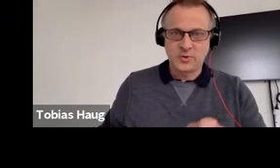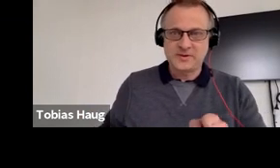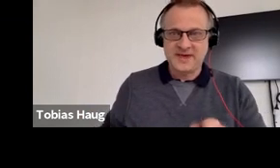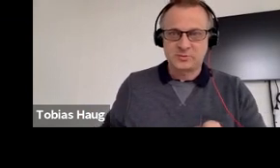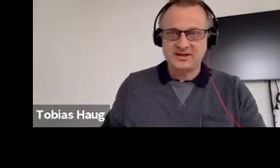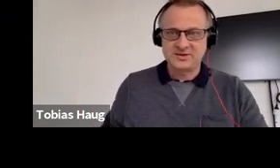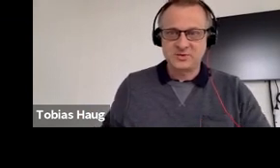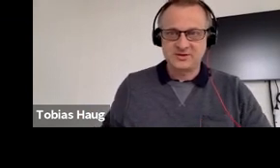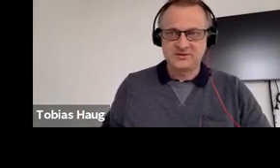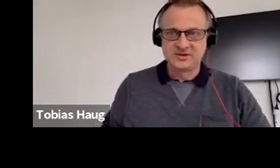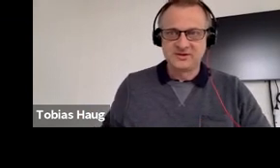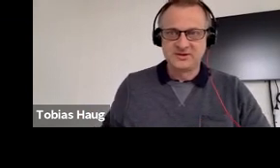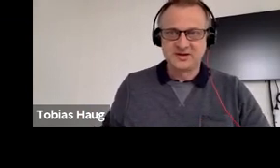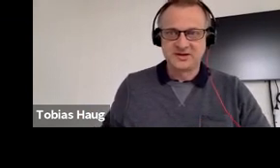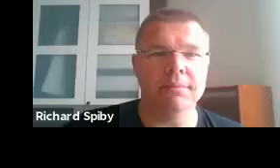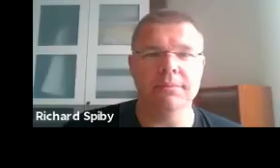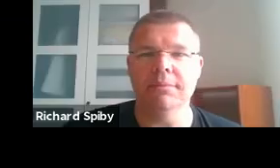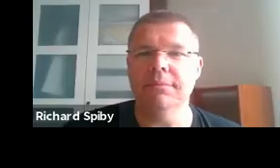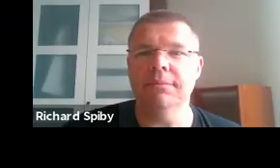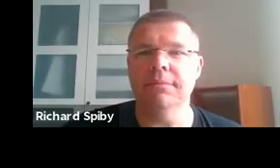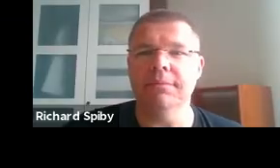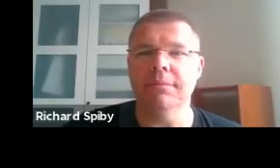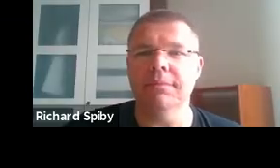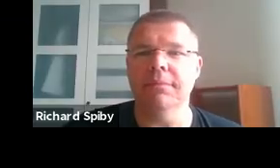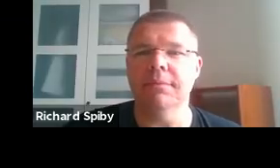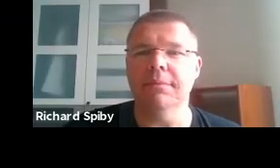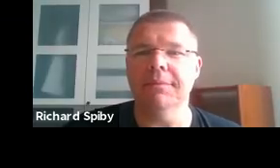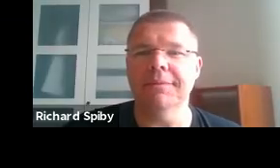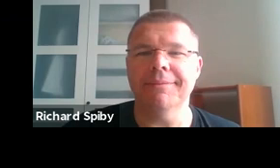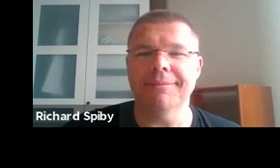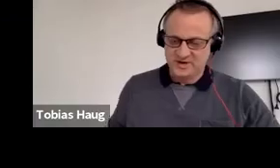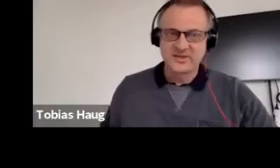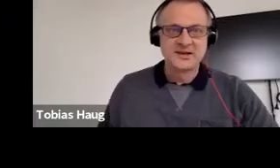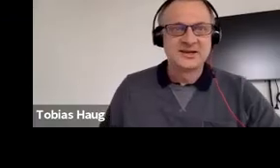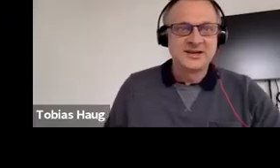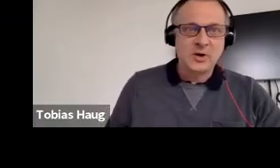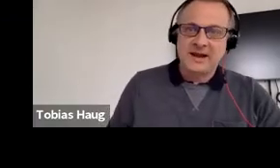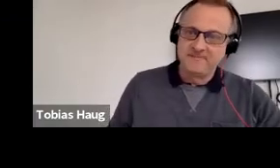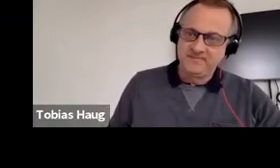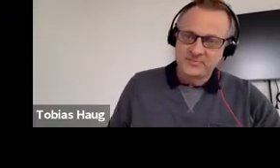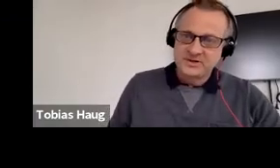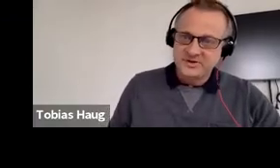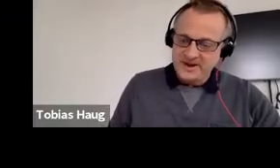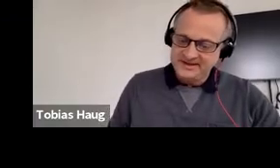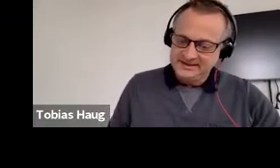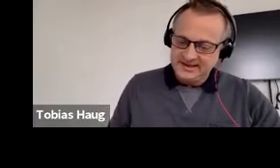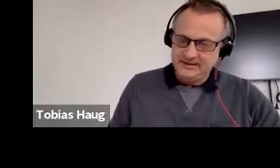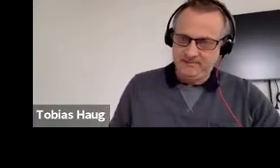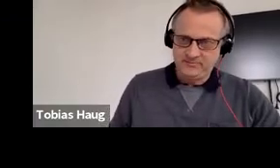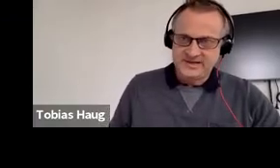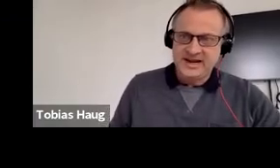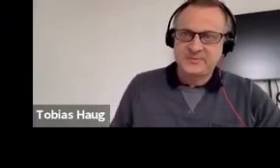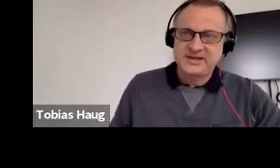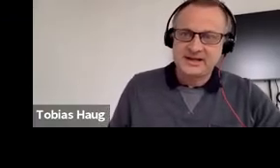So we were there, right? So yes. Okay. Sorry. Okay. Continuing now. Okay. So